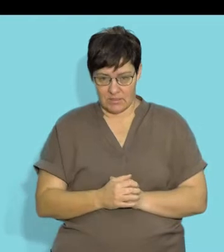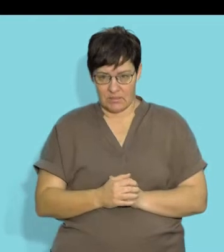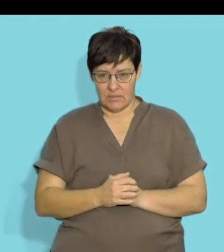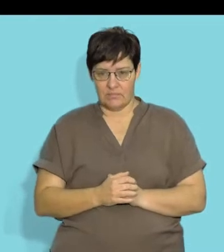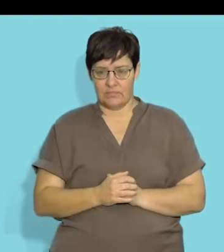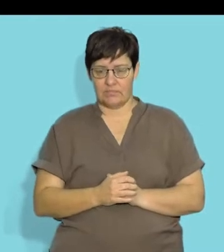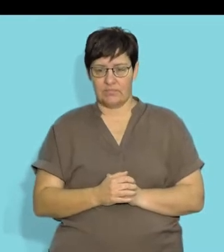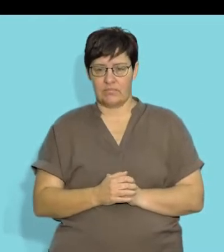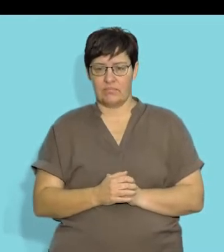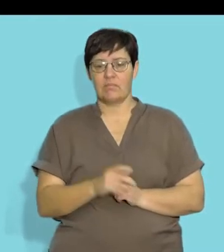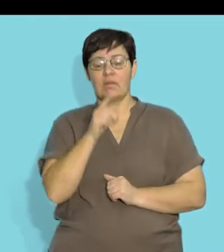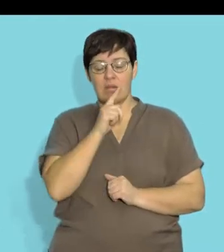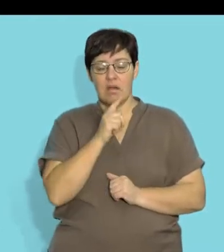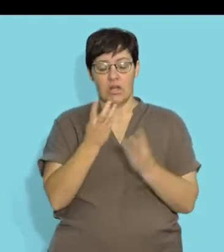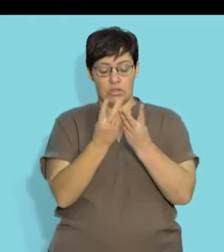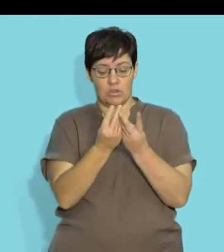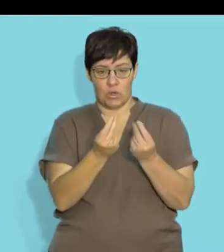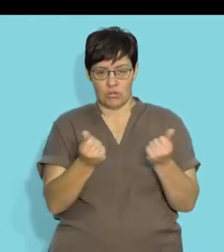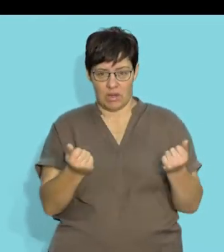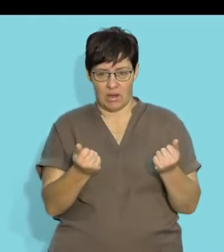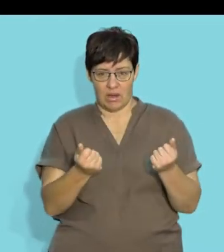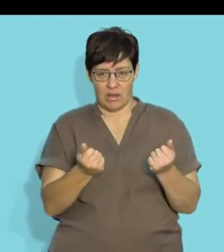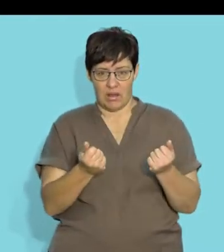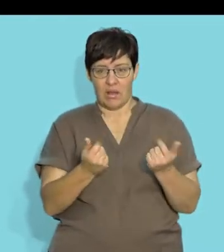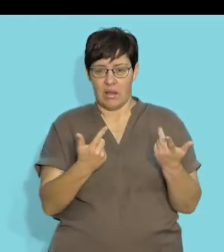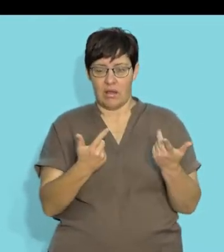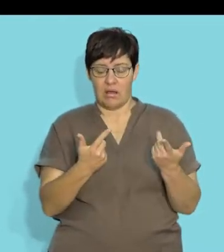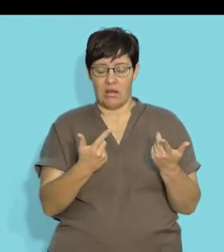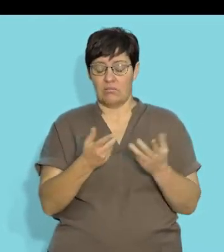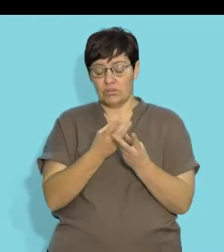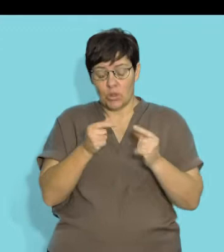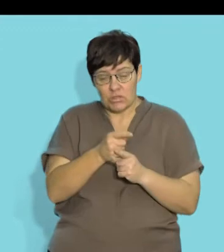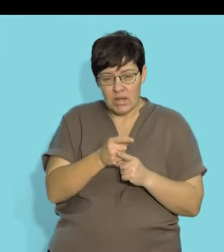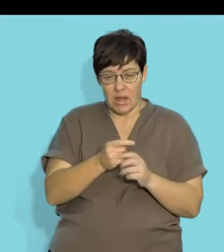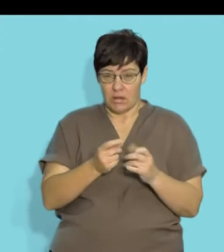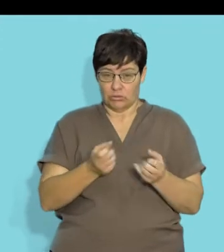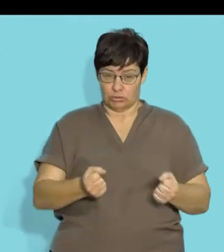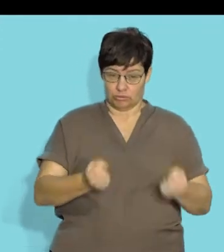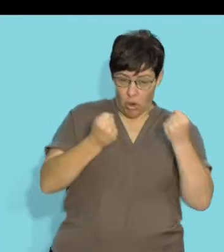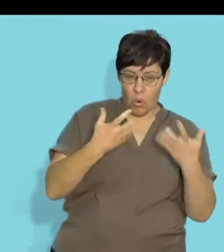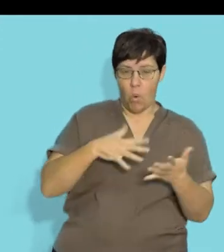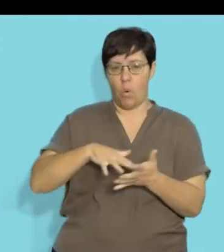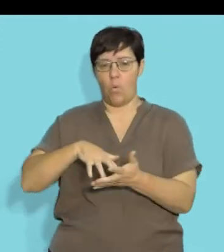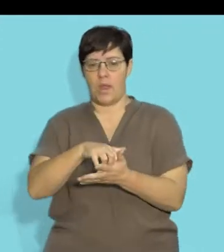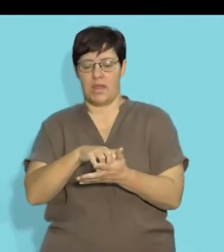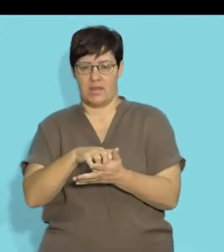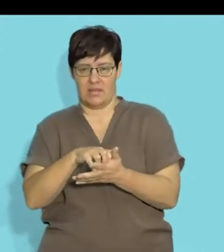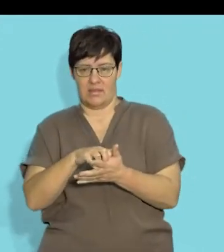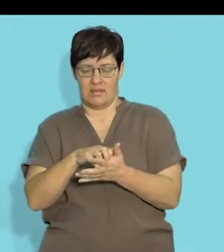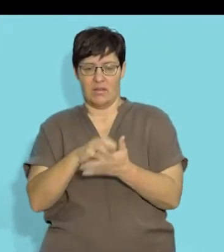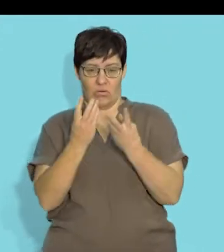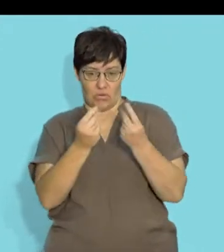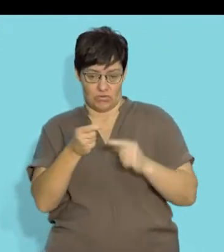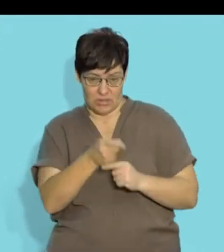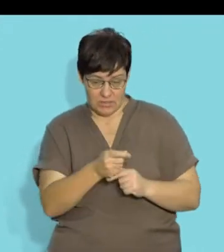of solutions. So this is the concentration of a solution, right? Because most of these reactions, they